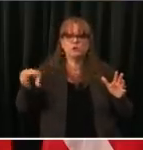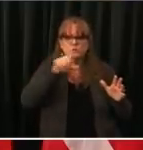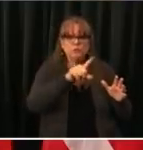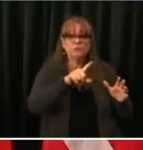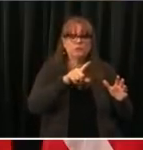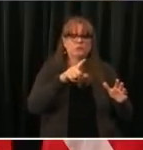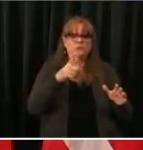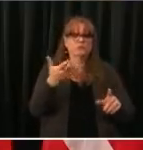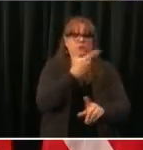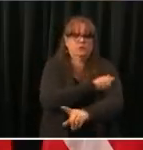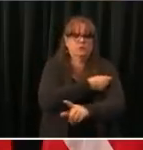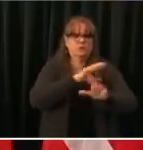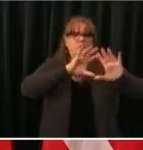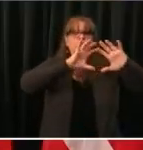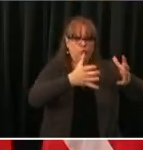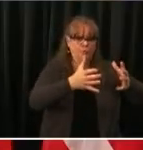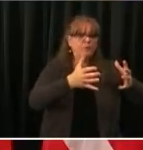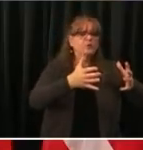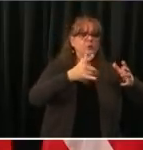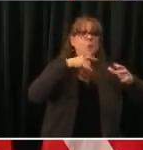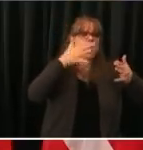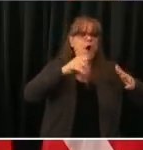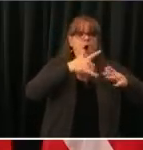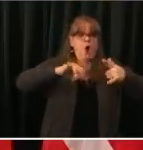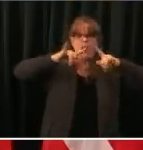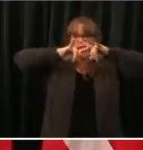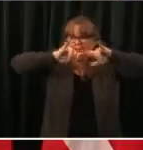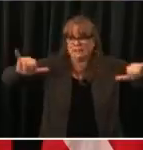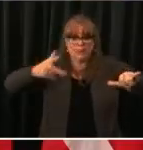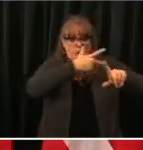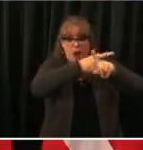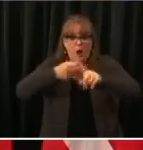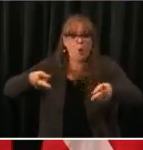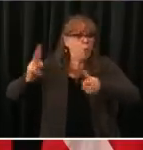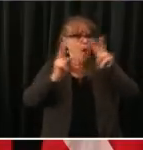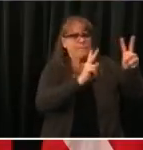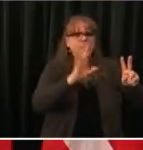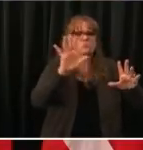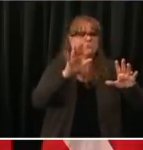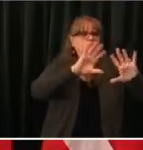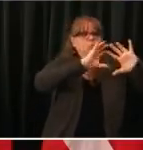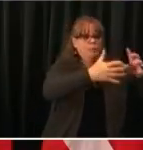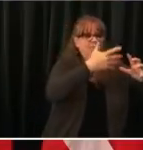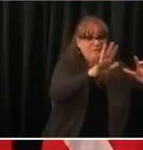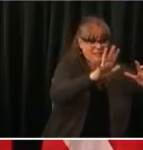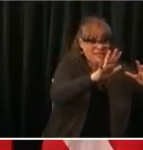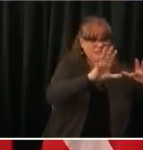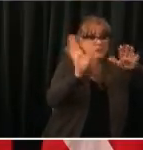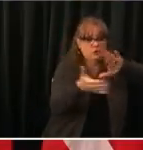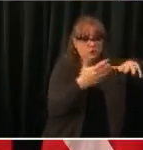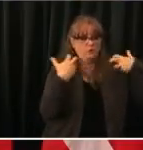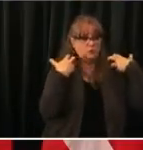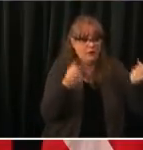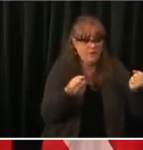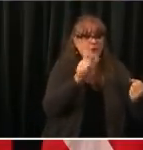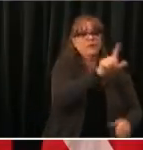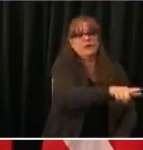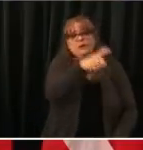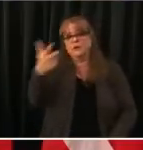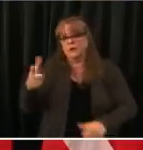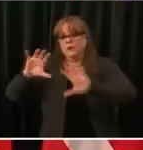that they don't lose a large section of their workforce for a day or two if people have those symptoms. So we will encourage